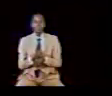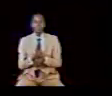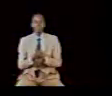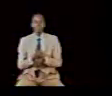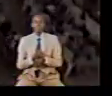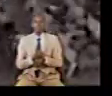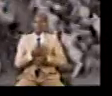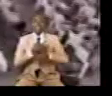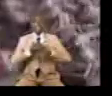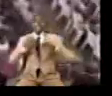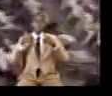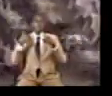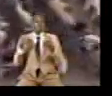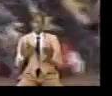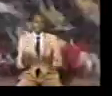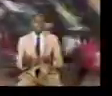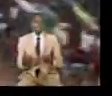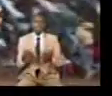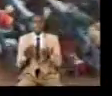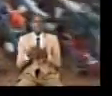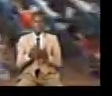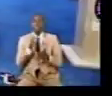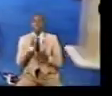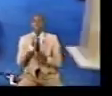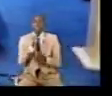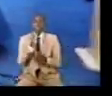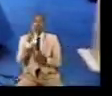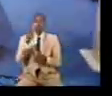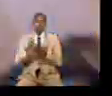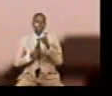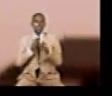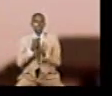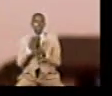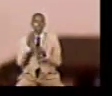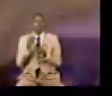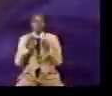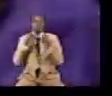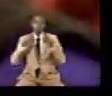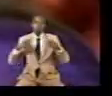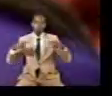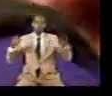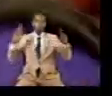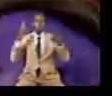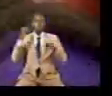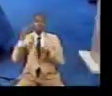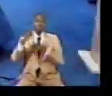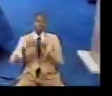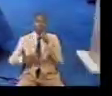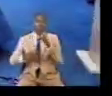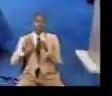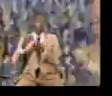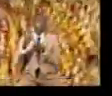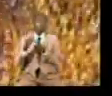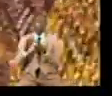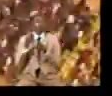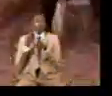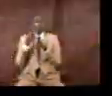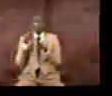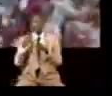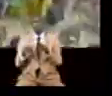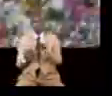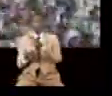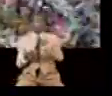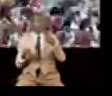And now, it's been 1 year of proclaiming the word from the west to the south, to the